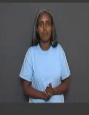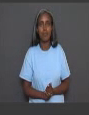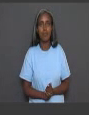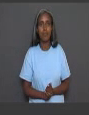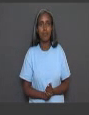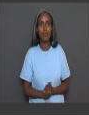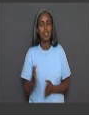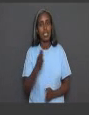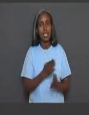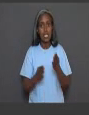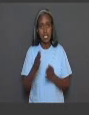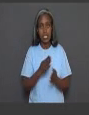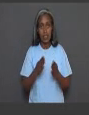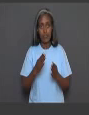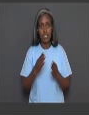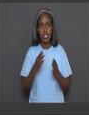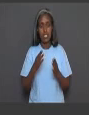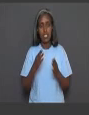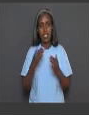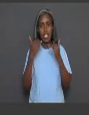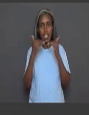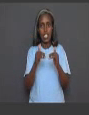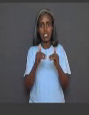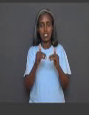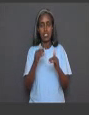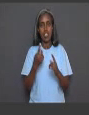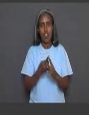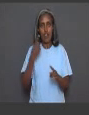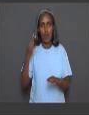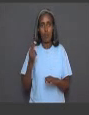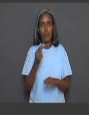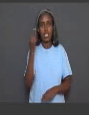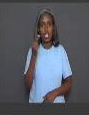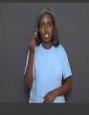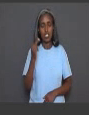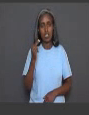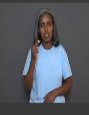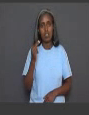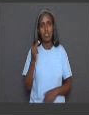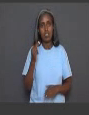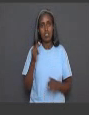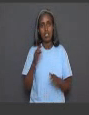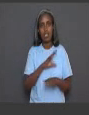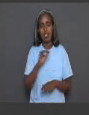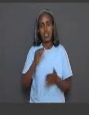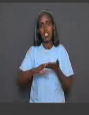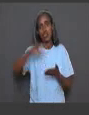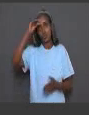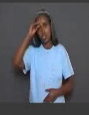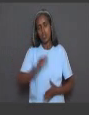The services range from national defense to education.